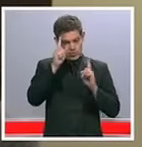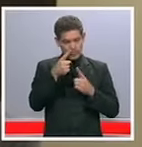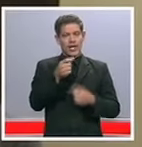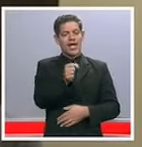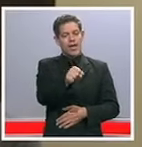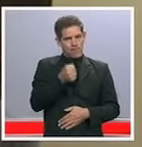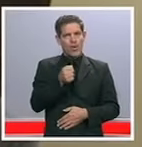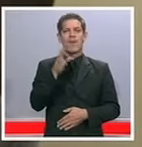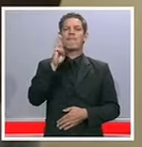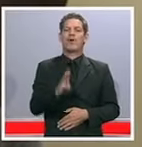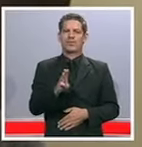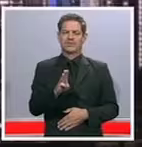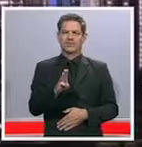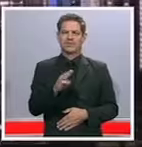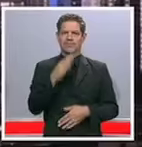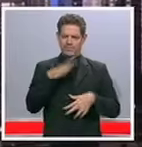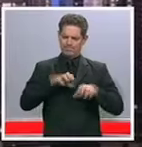permanently in full-time and secure jobs.